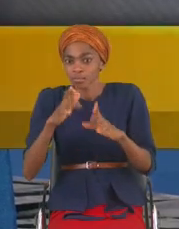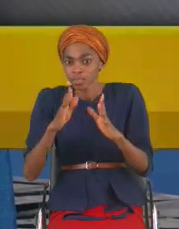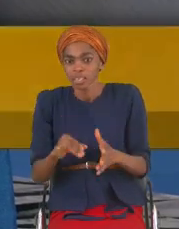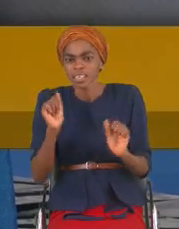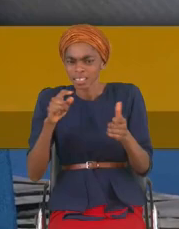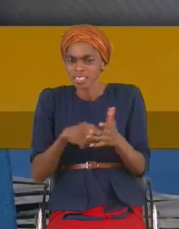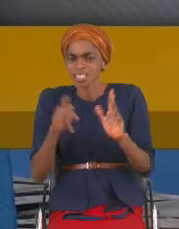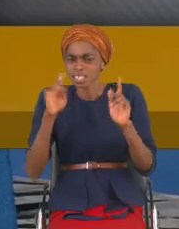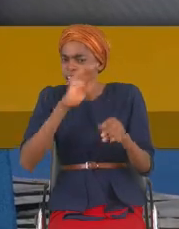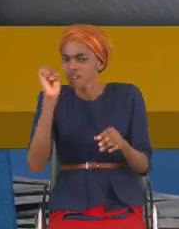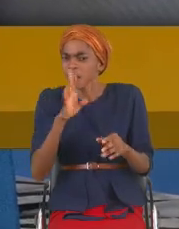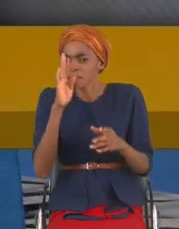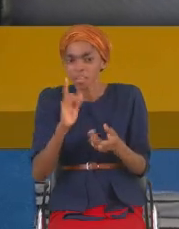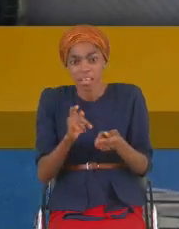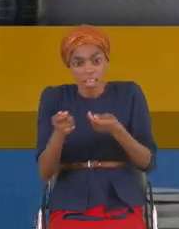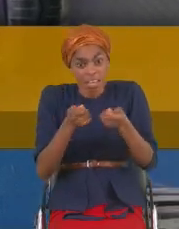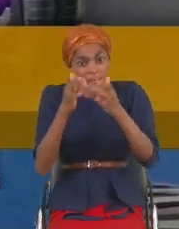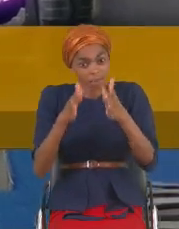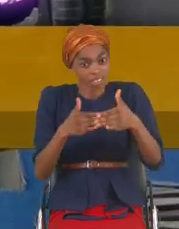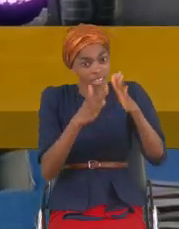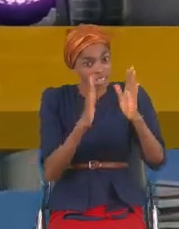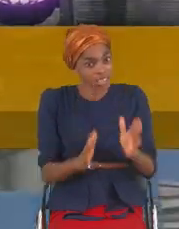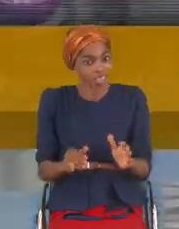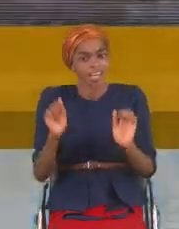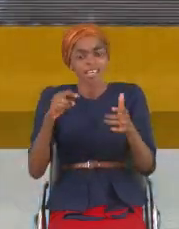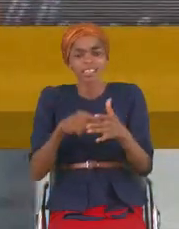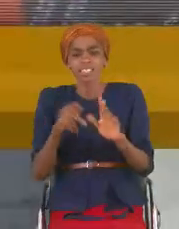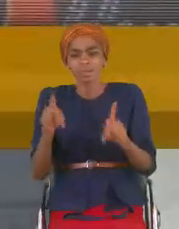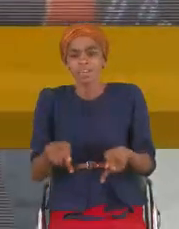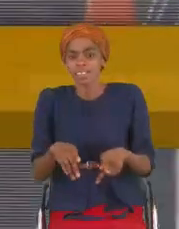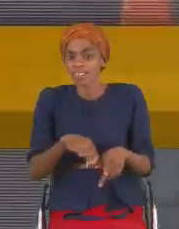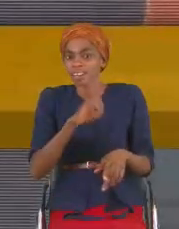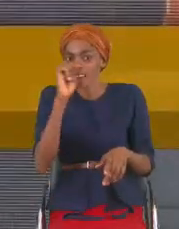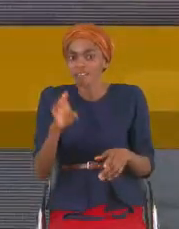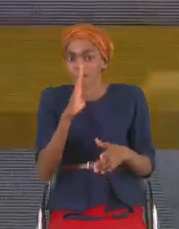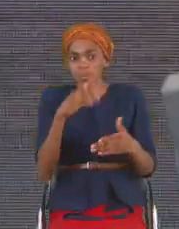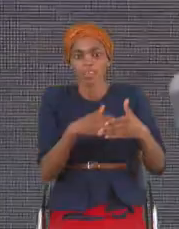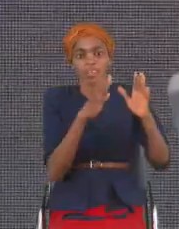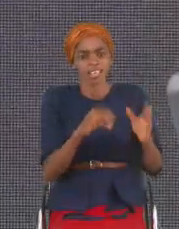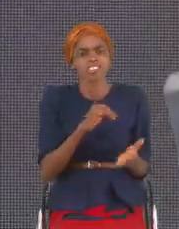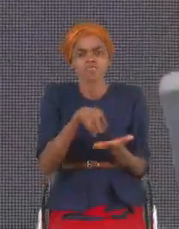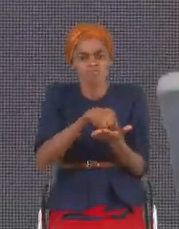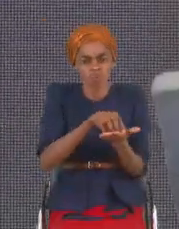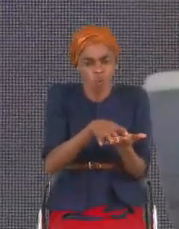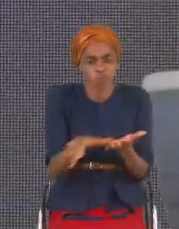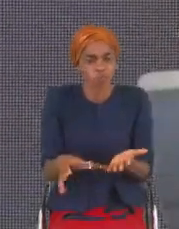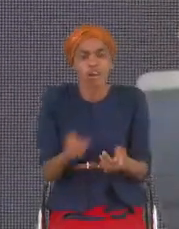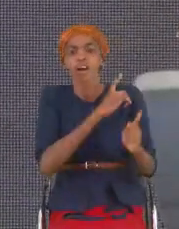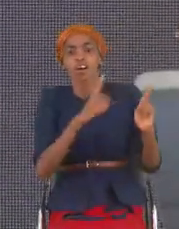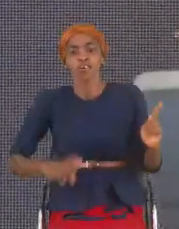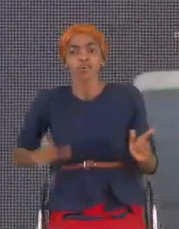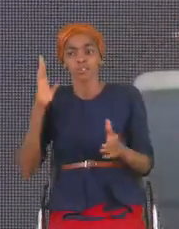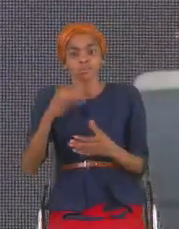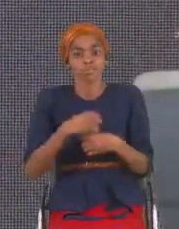manager? Can this ever be a director? He is rough. He'll make the rough